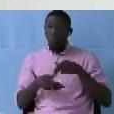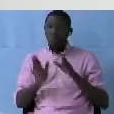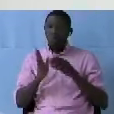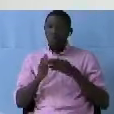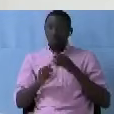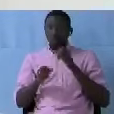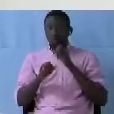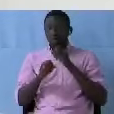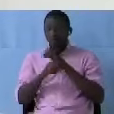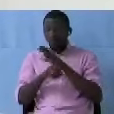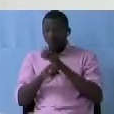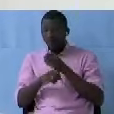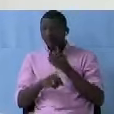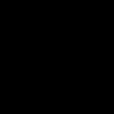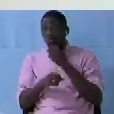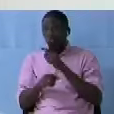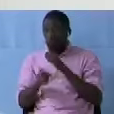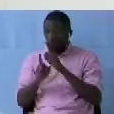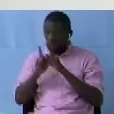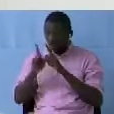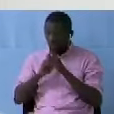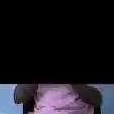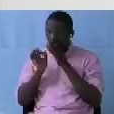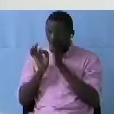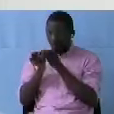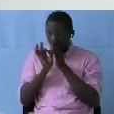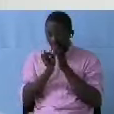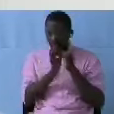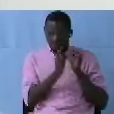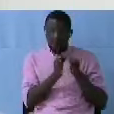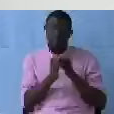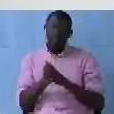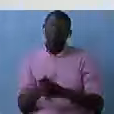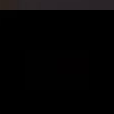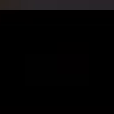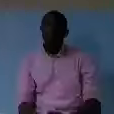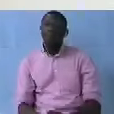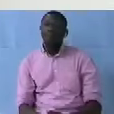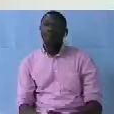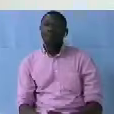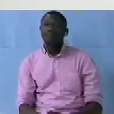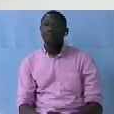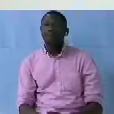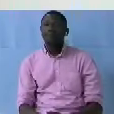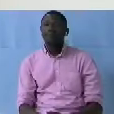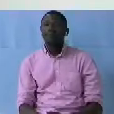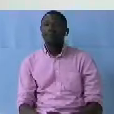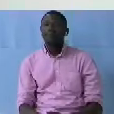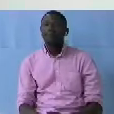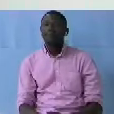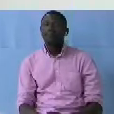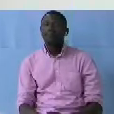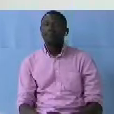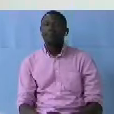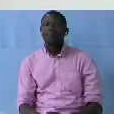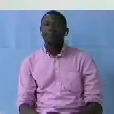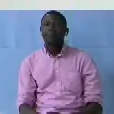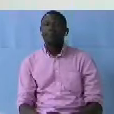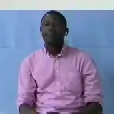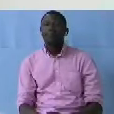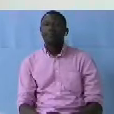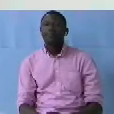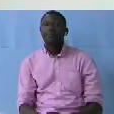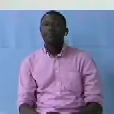su fekke ni ñoo am faje am ndigal bu baye ko ci